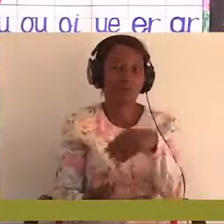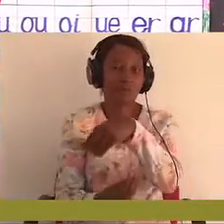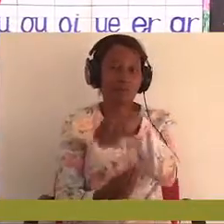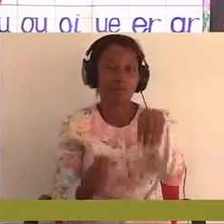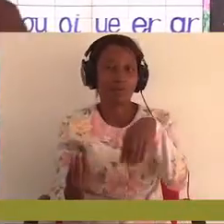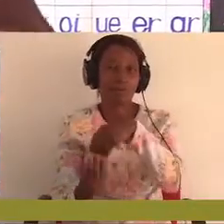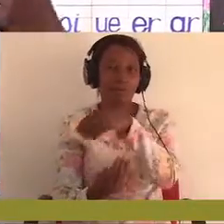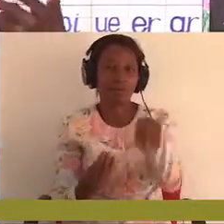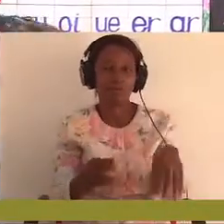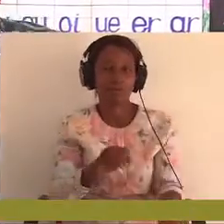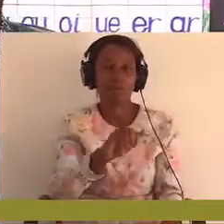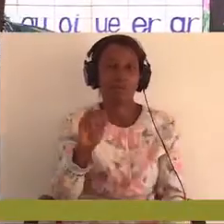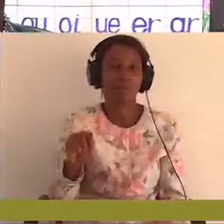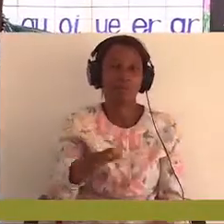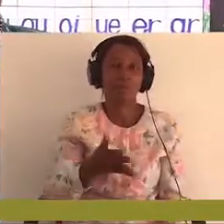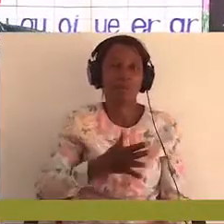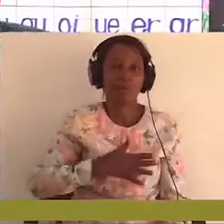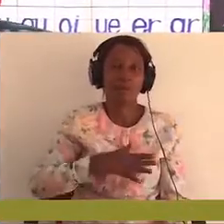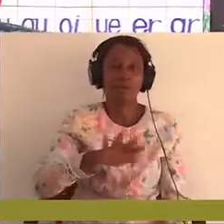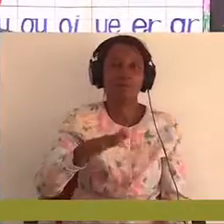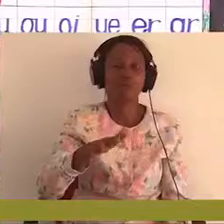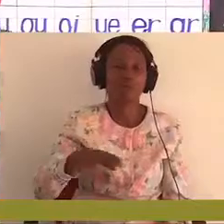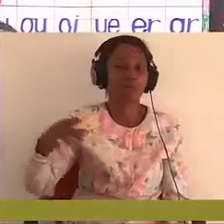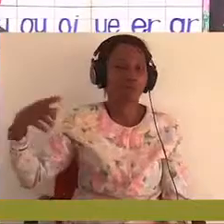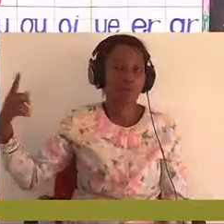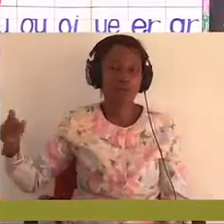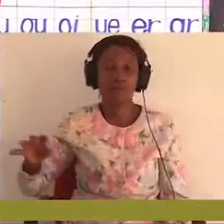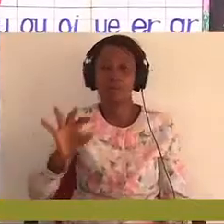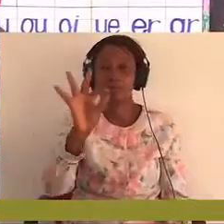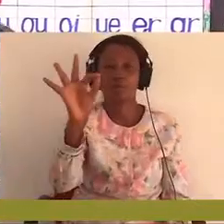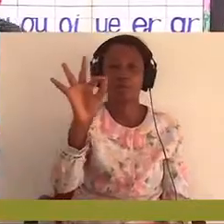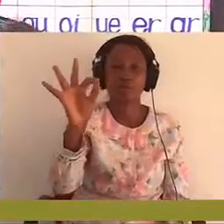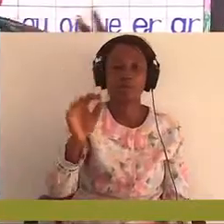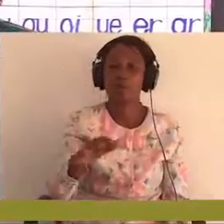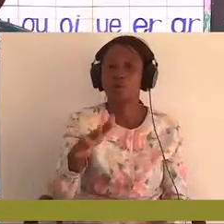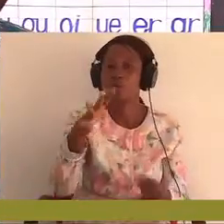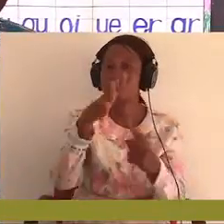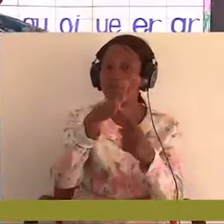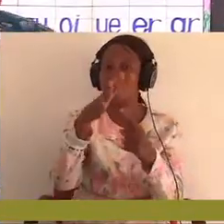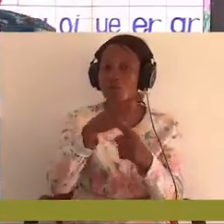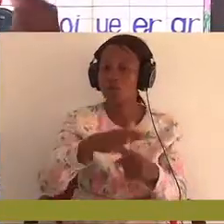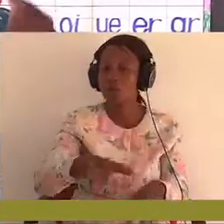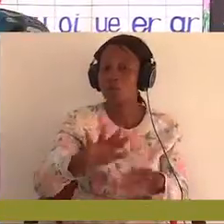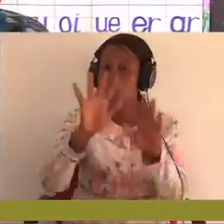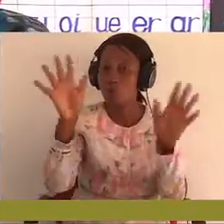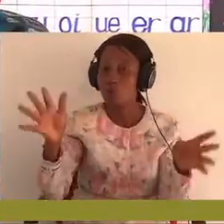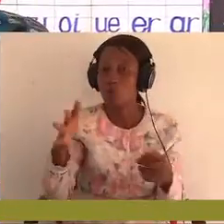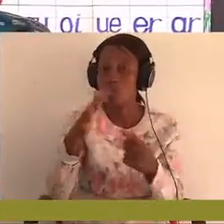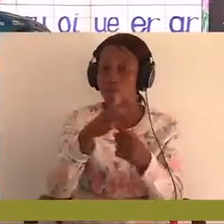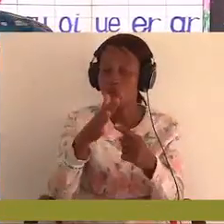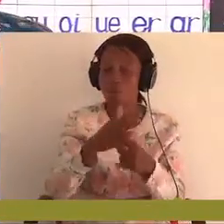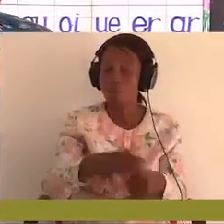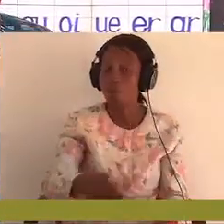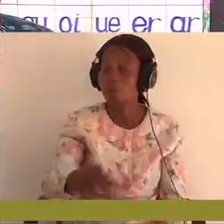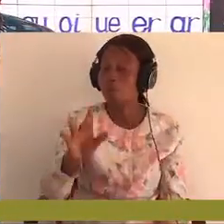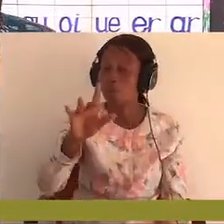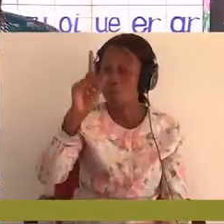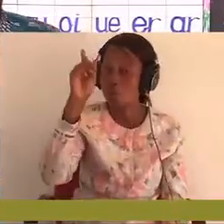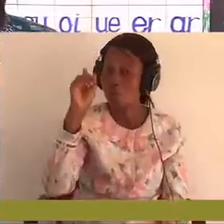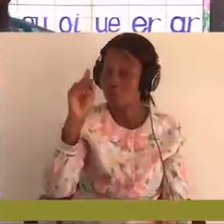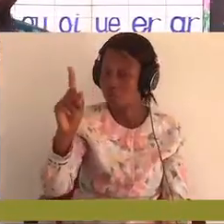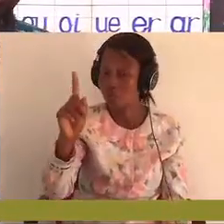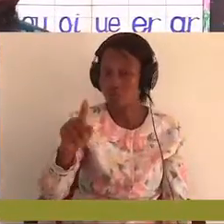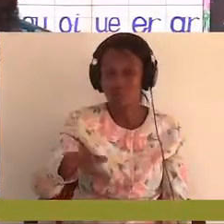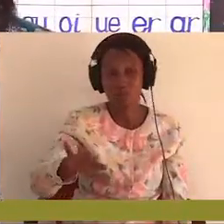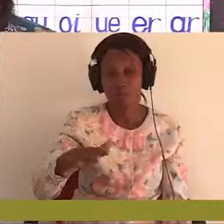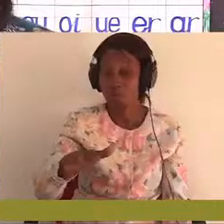are some sounds that we told you are very important. All the sounds are important, but these very sounds, whenever we are teaching them,